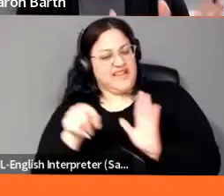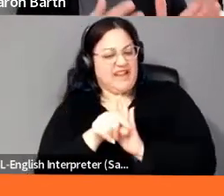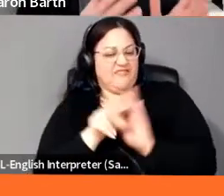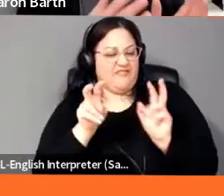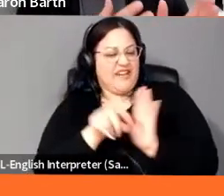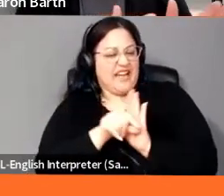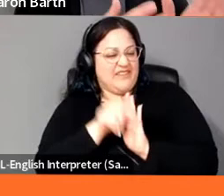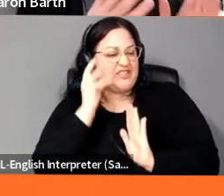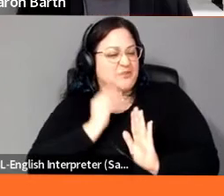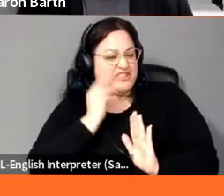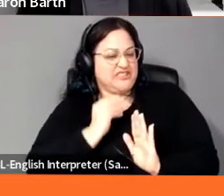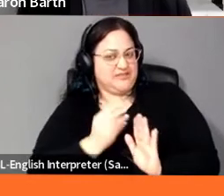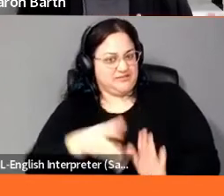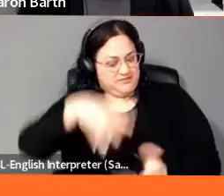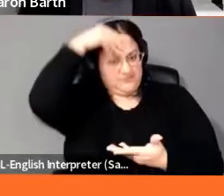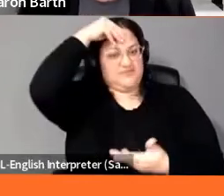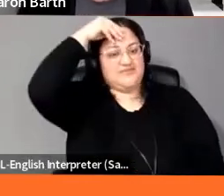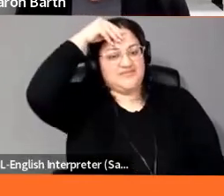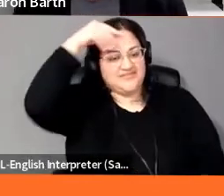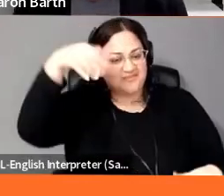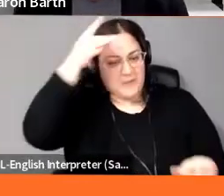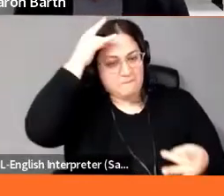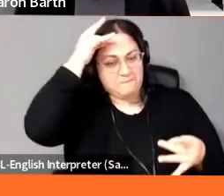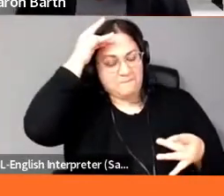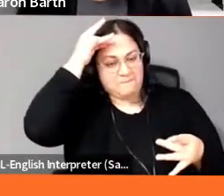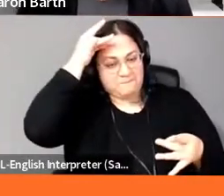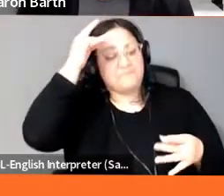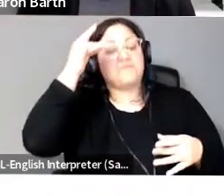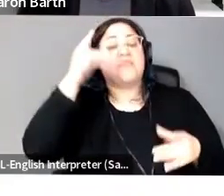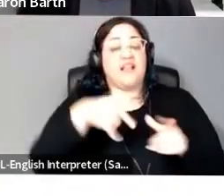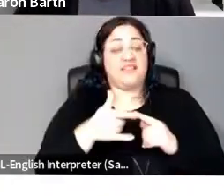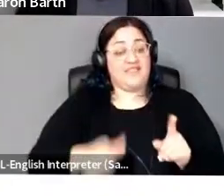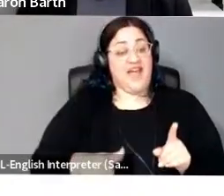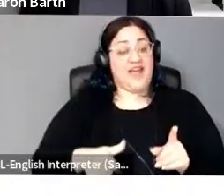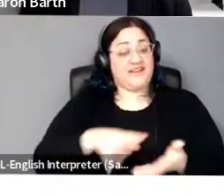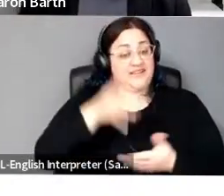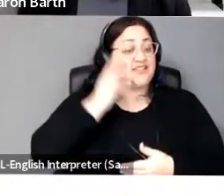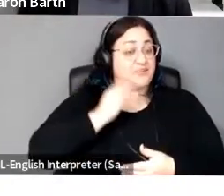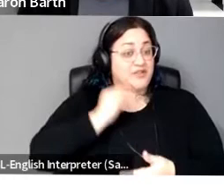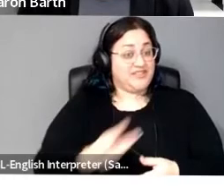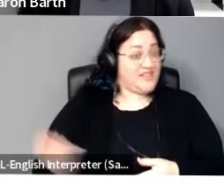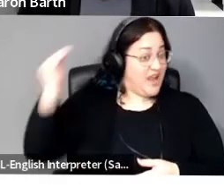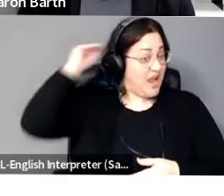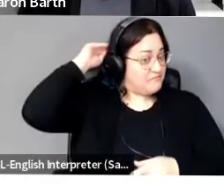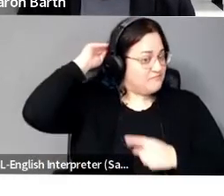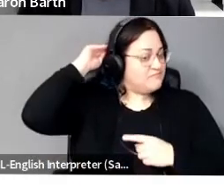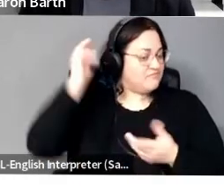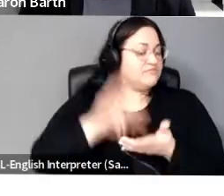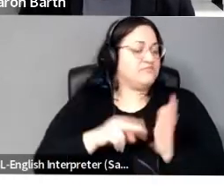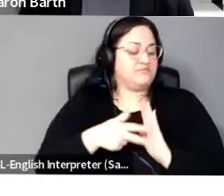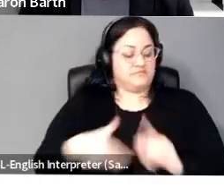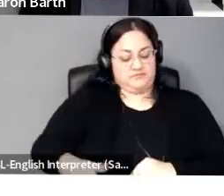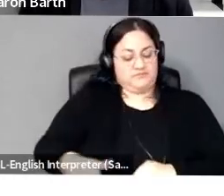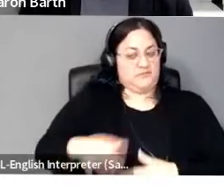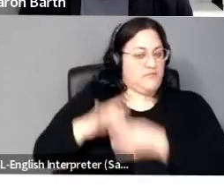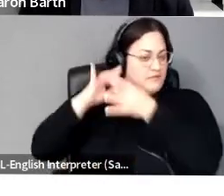is using as a jumping off point. So here's your brain. Here's your